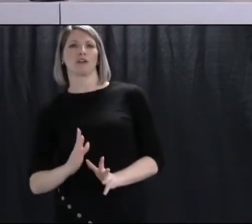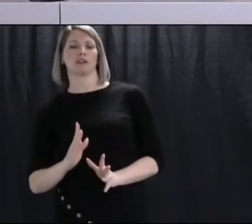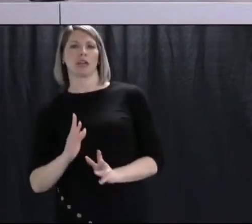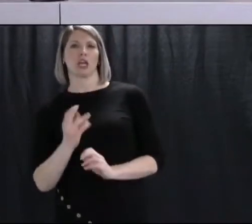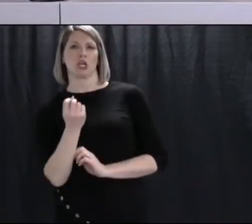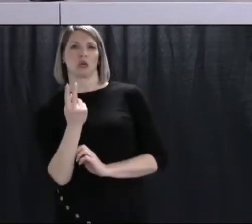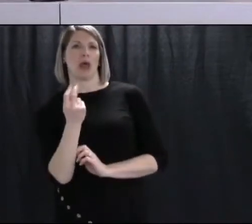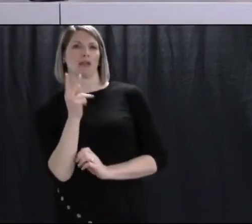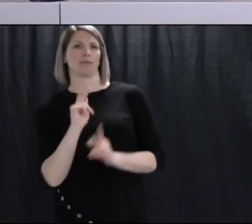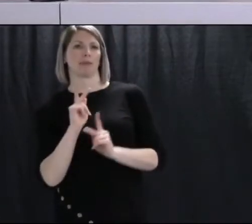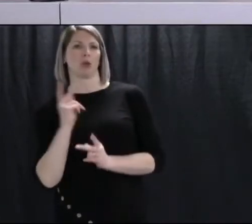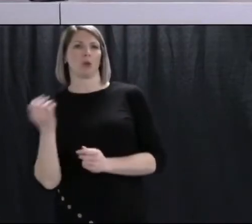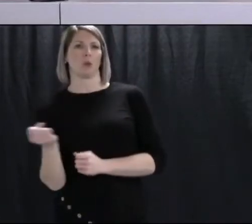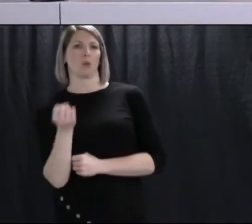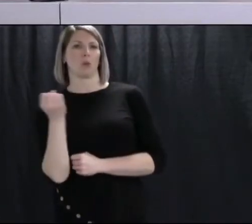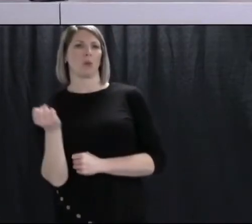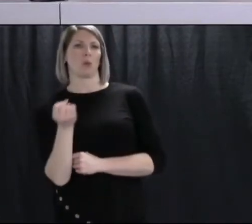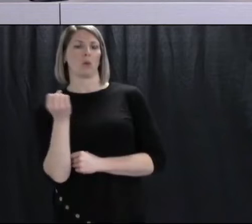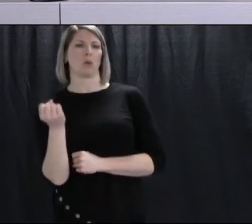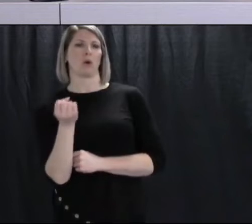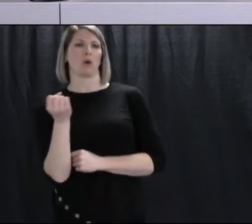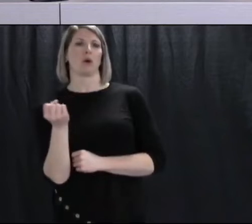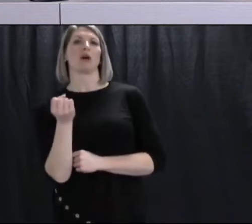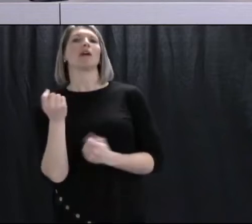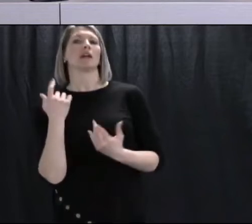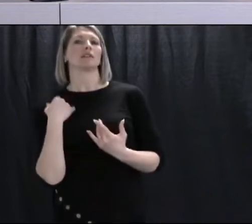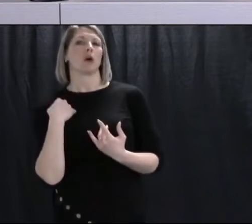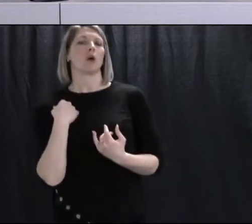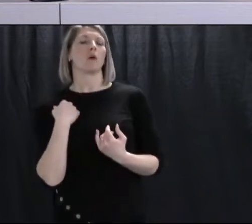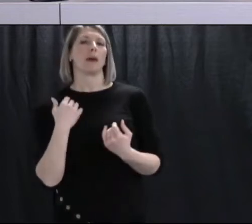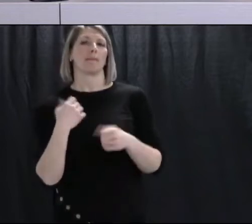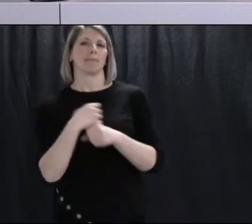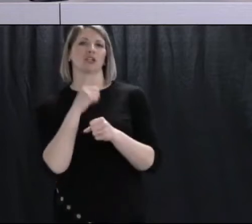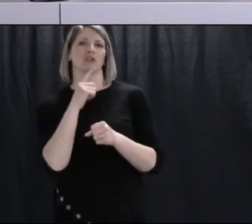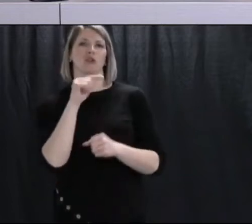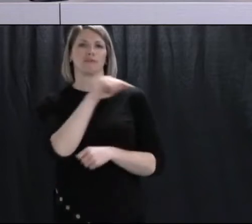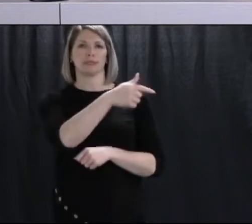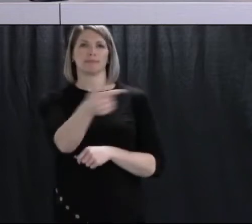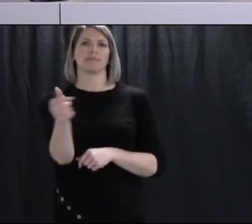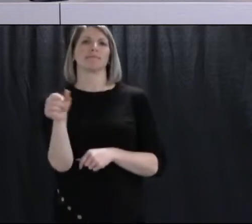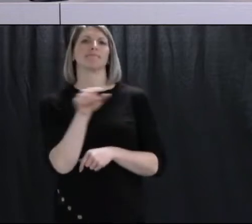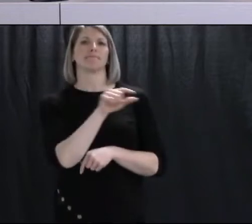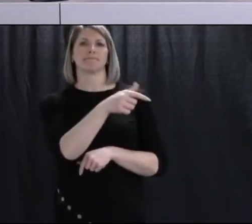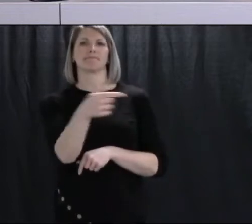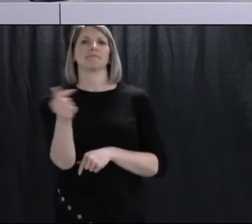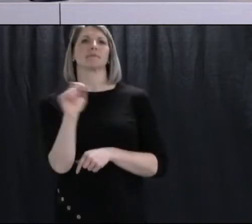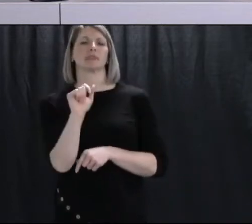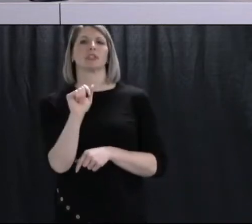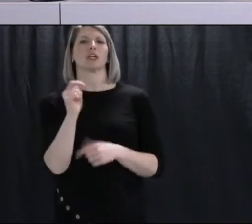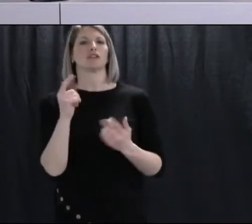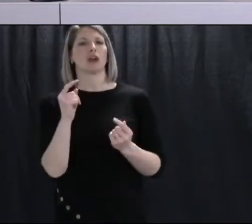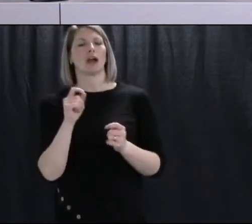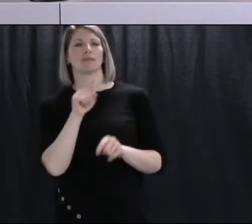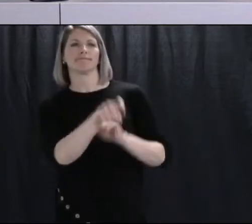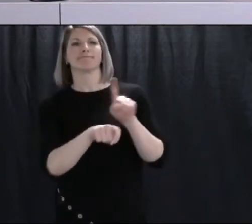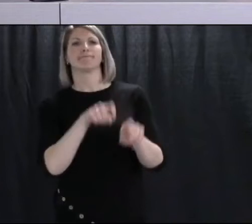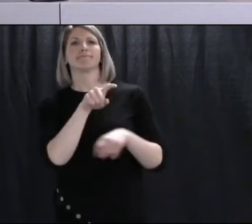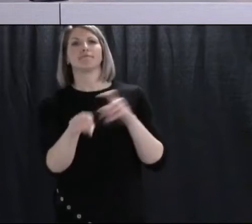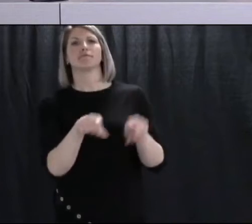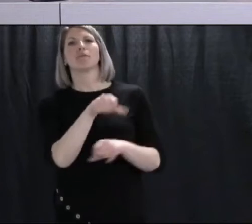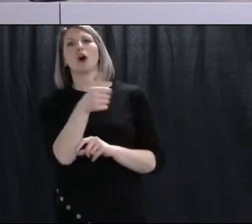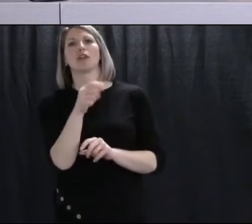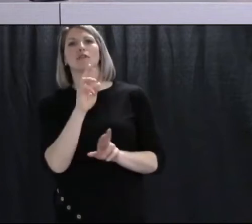opportunity to ask questions. We've had reporters who have already asked multiple questions. So please be respectful of your colleagues, and so we can get questions from the other reporters.